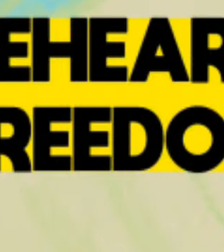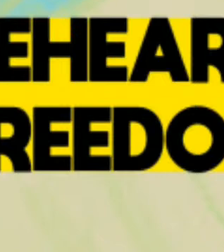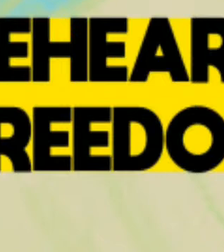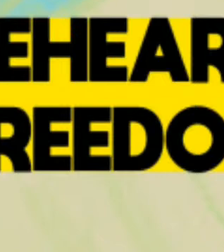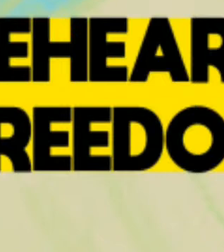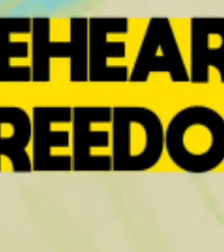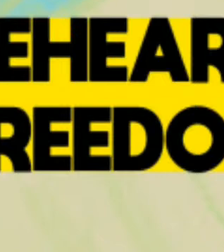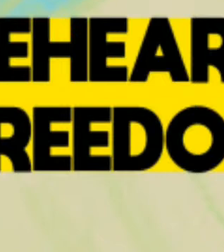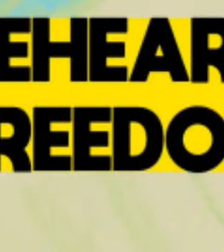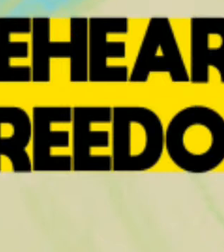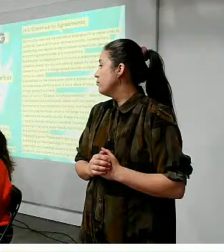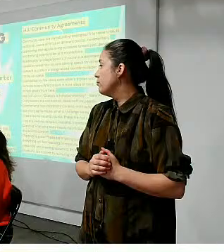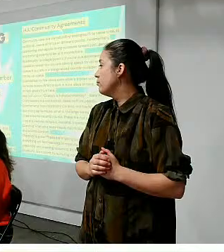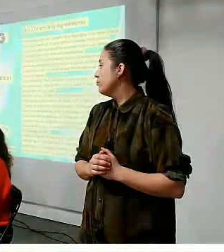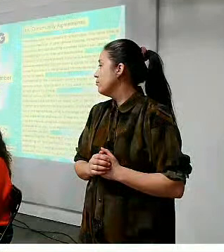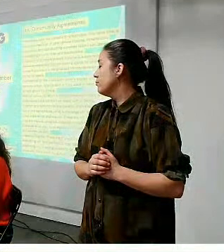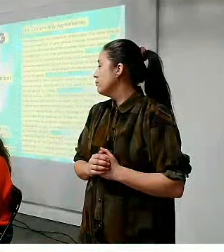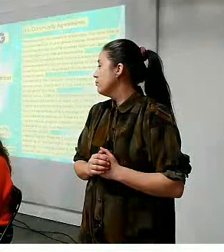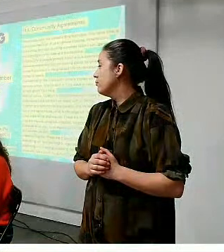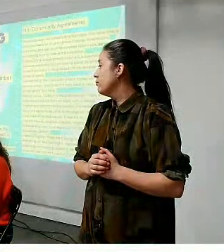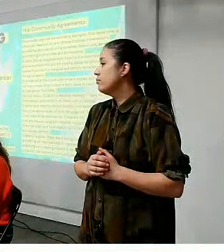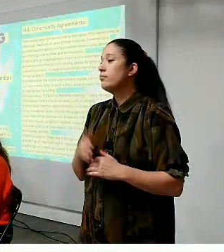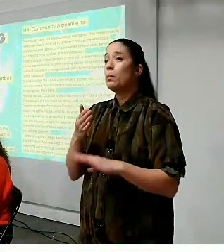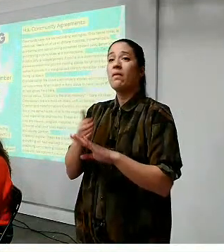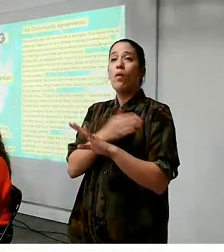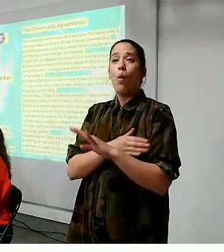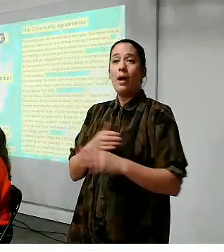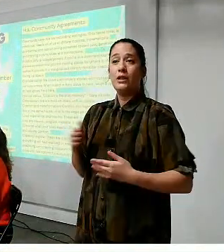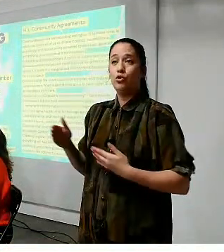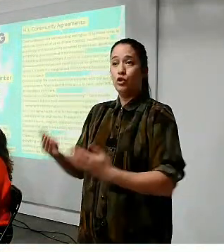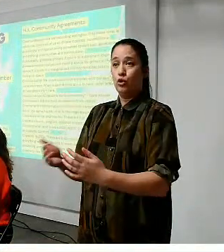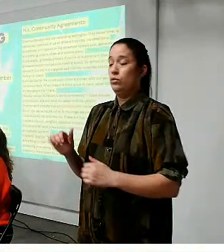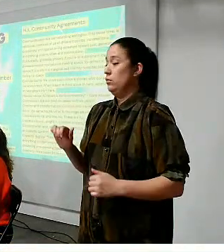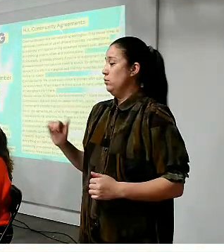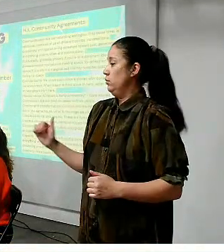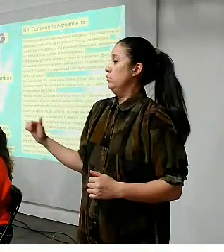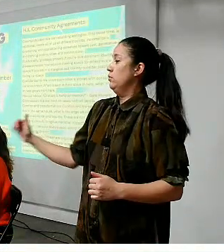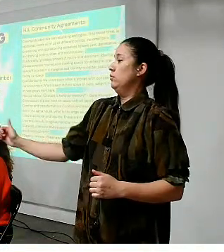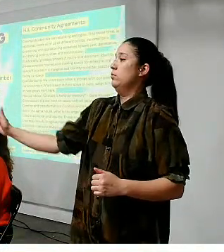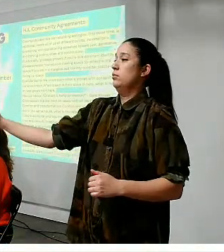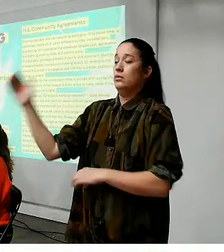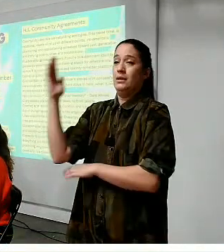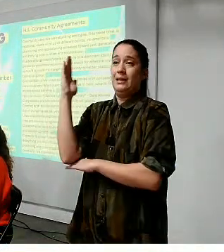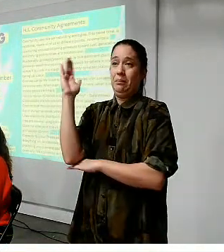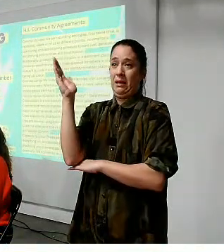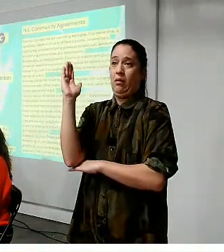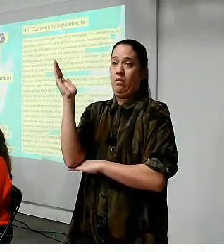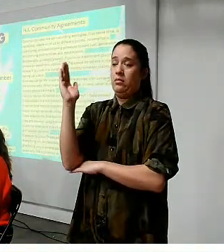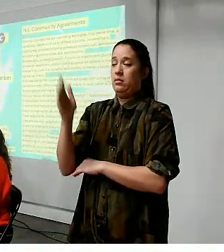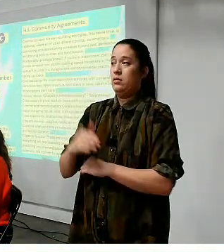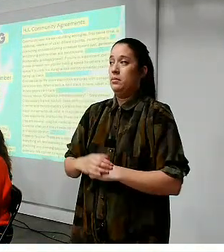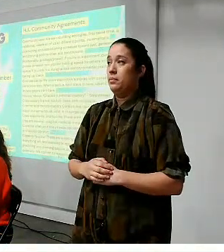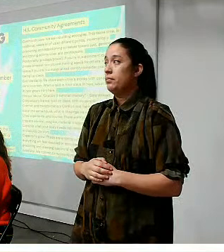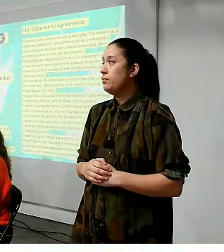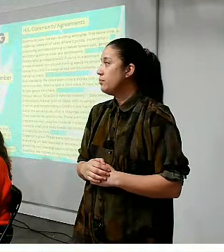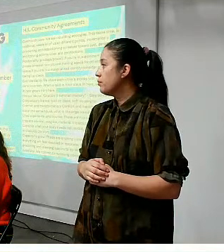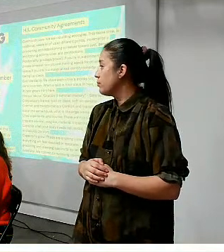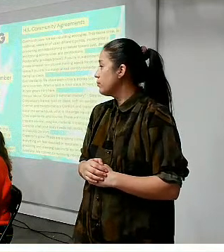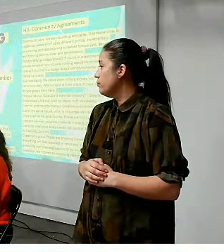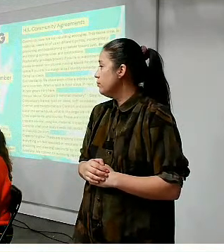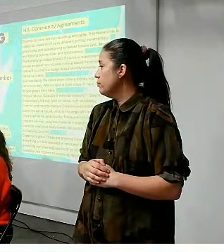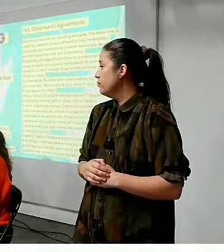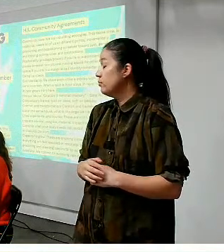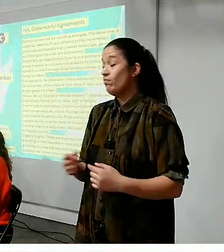I kind of give a bit more of an intro to our speakers, I suppose when I was thinking about chairing this